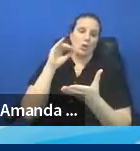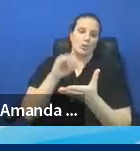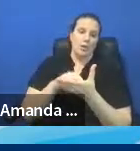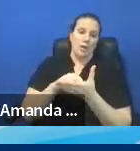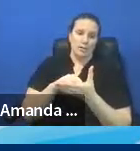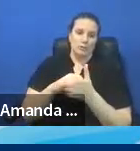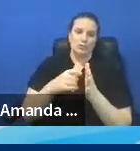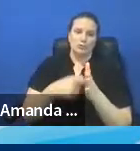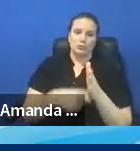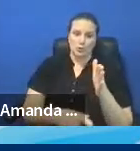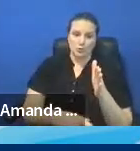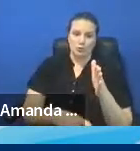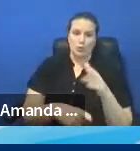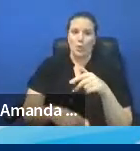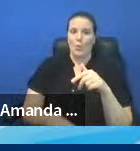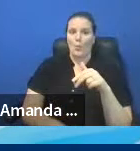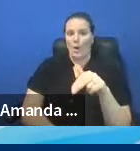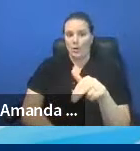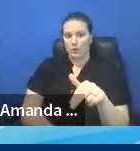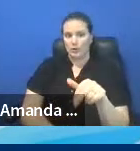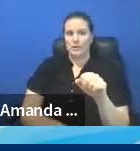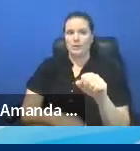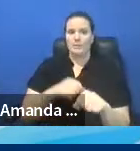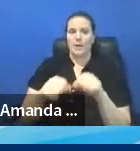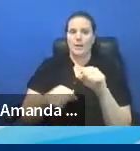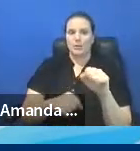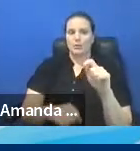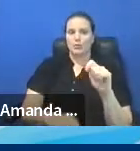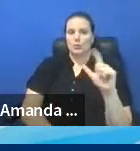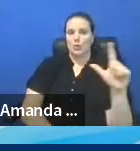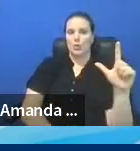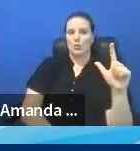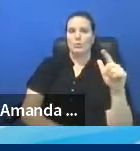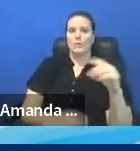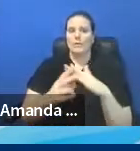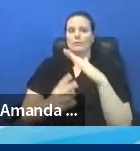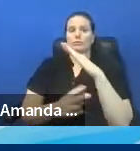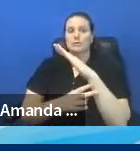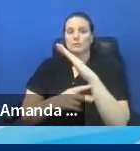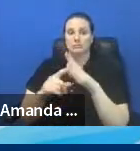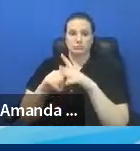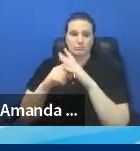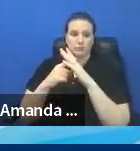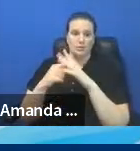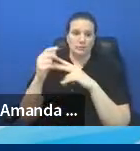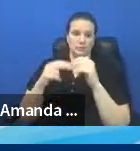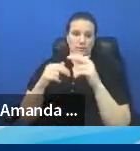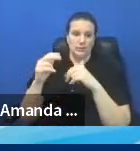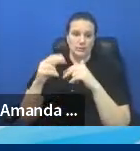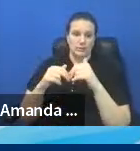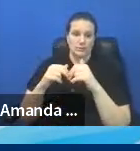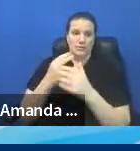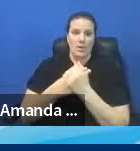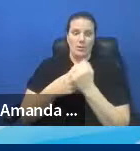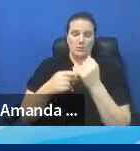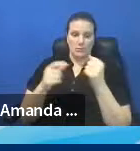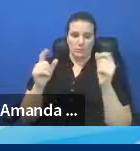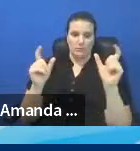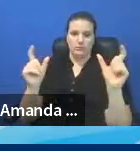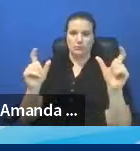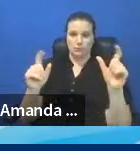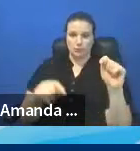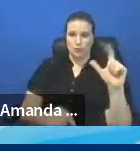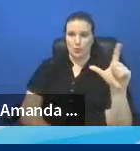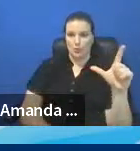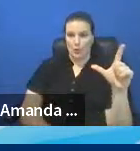did charge walkers and bikers a toll when the bridges were originally built. Both spans did have a toll when they